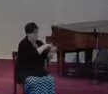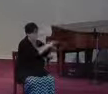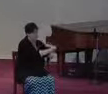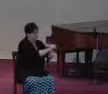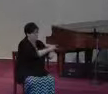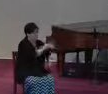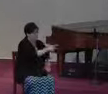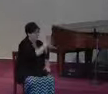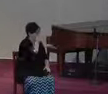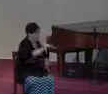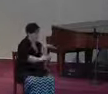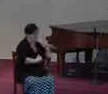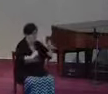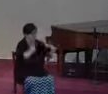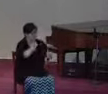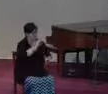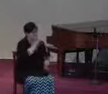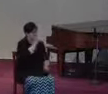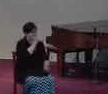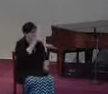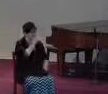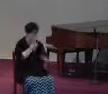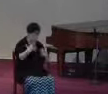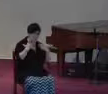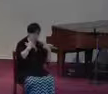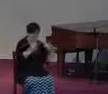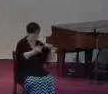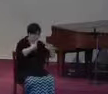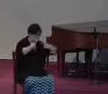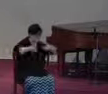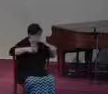boldly speak, courageously proclaim.